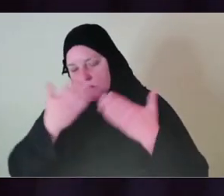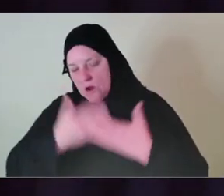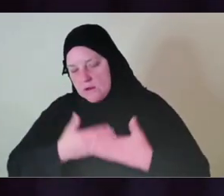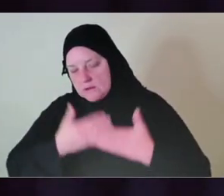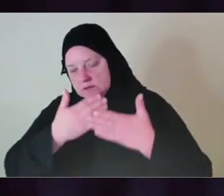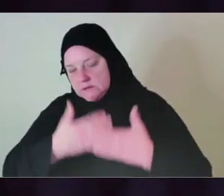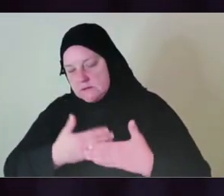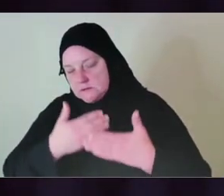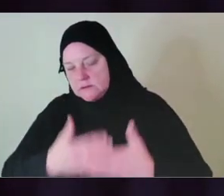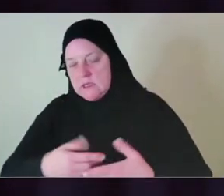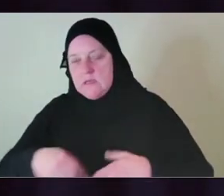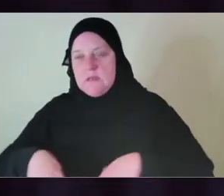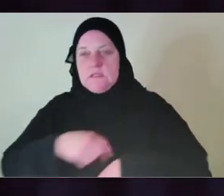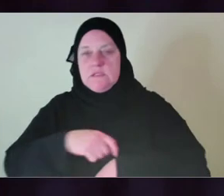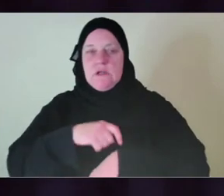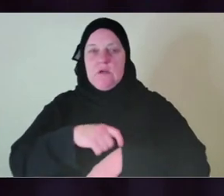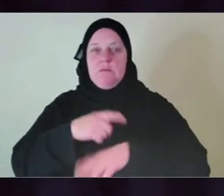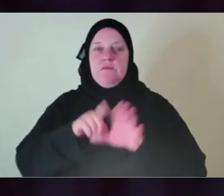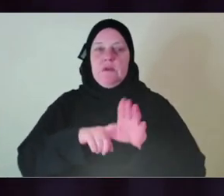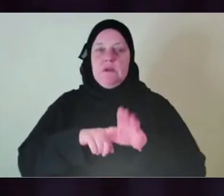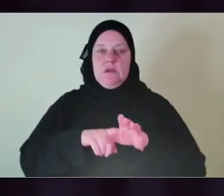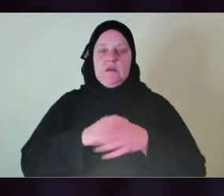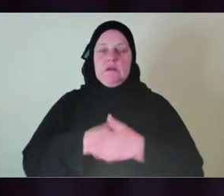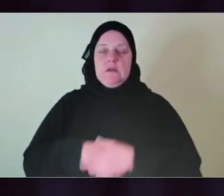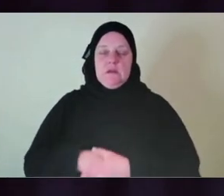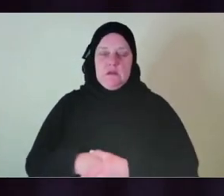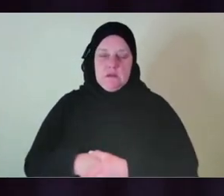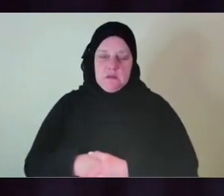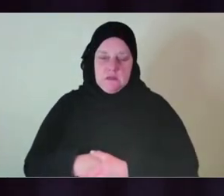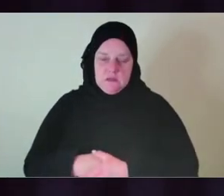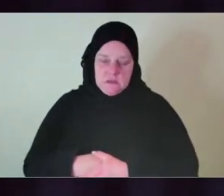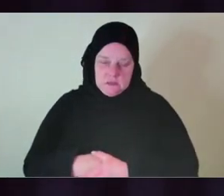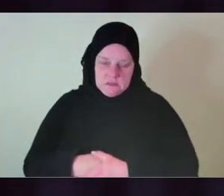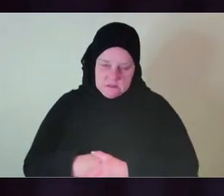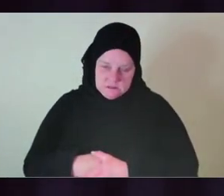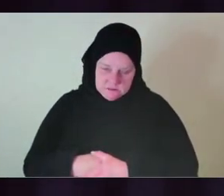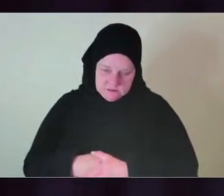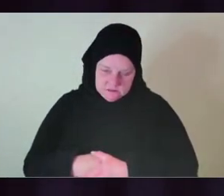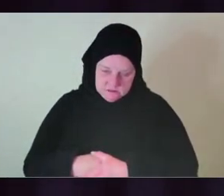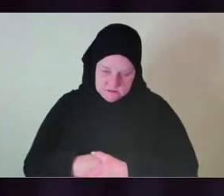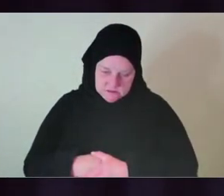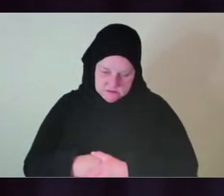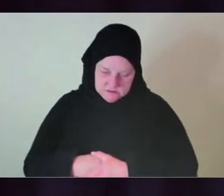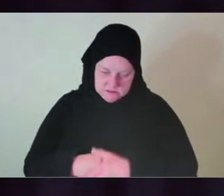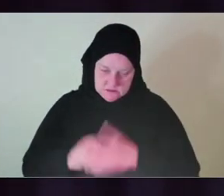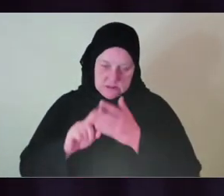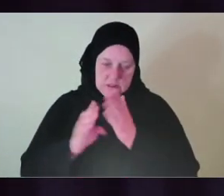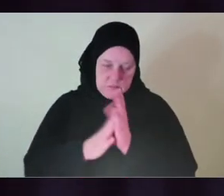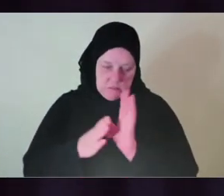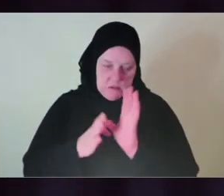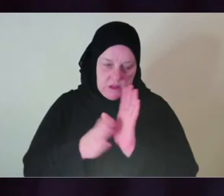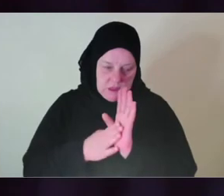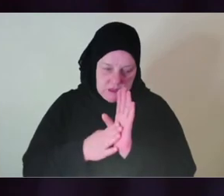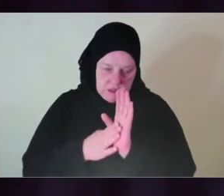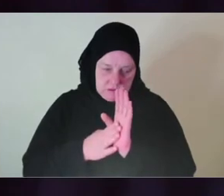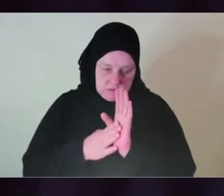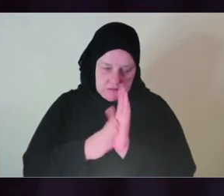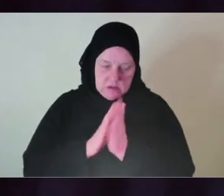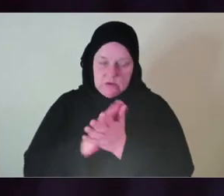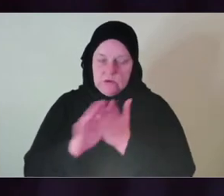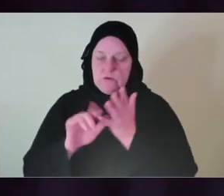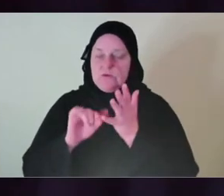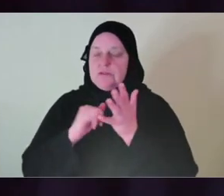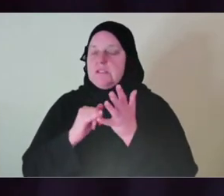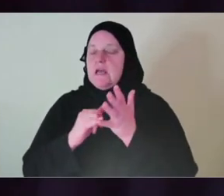nights when Imam al-Husayn alayhi salam interrupted his Hajj to leave